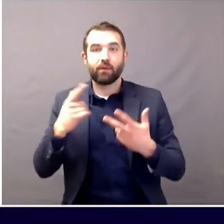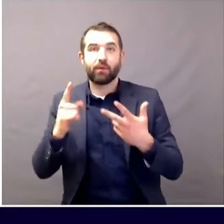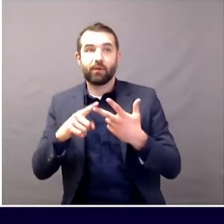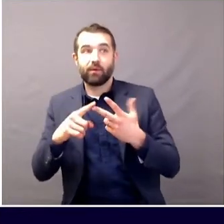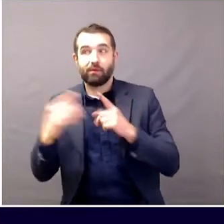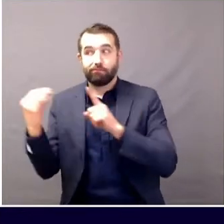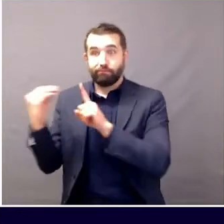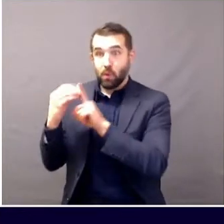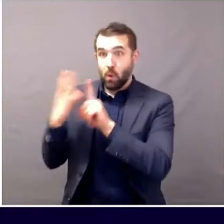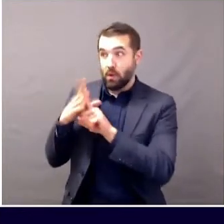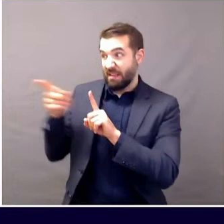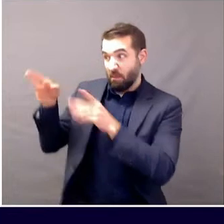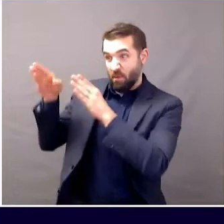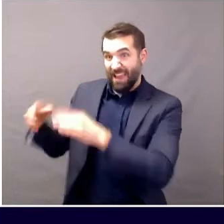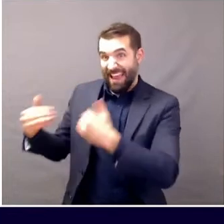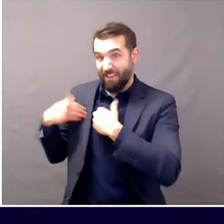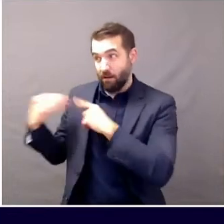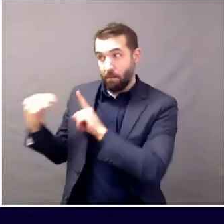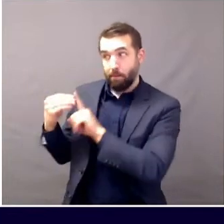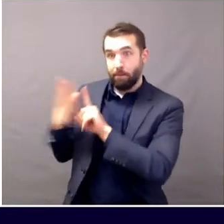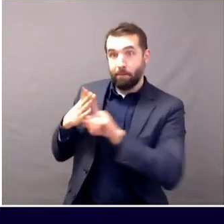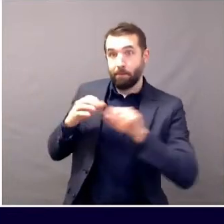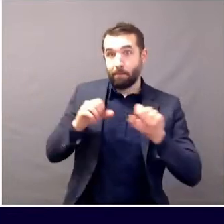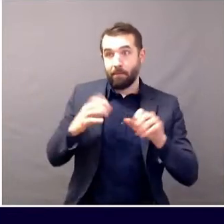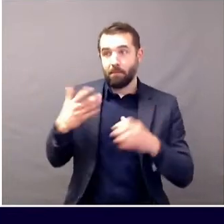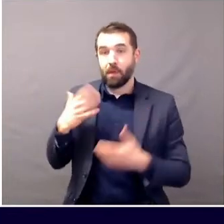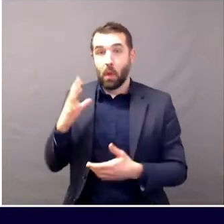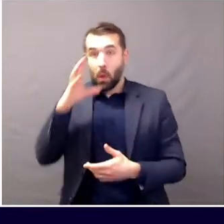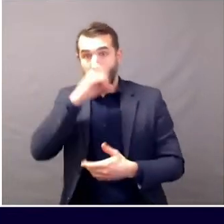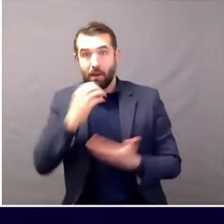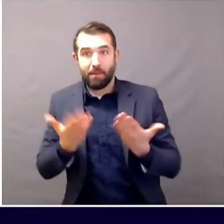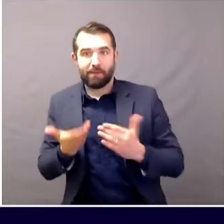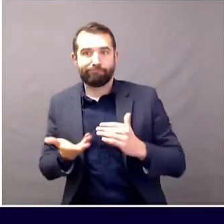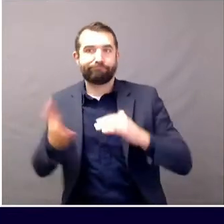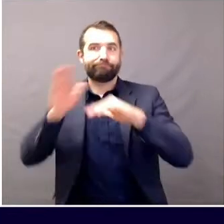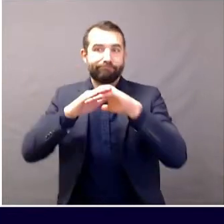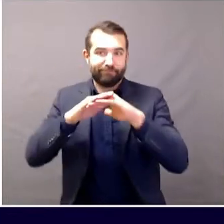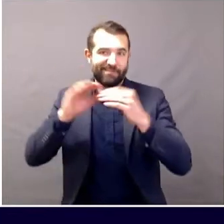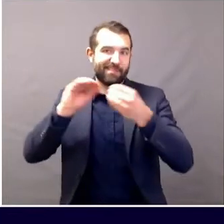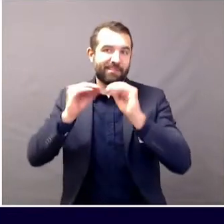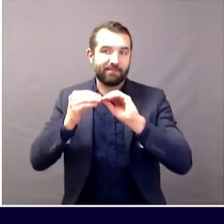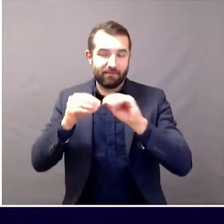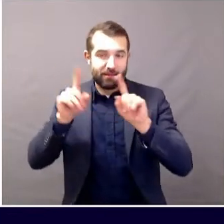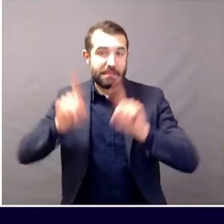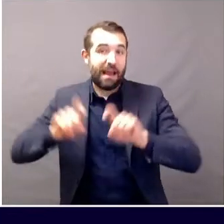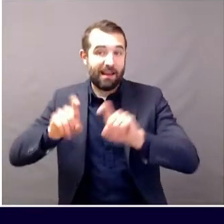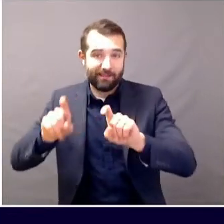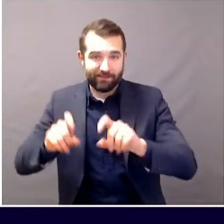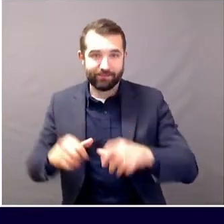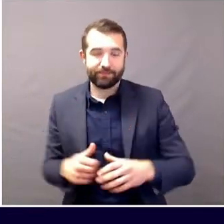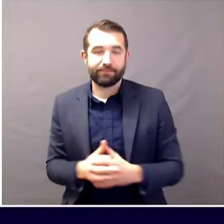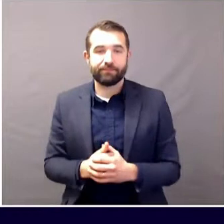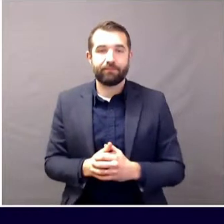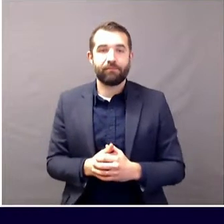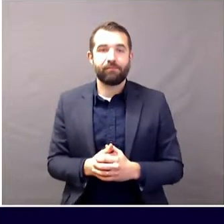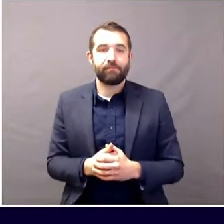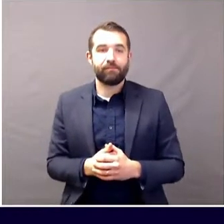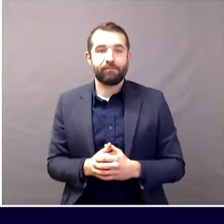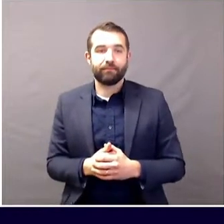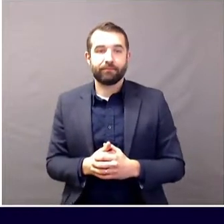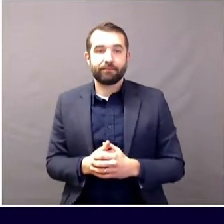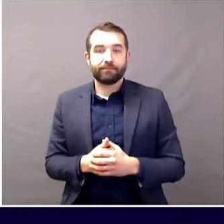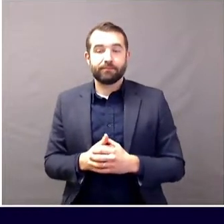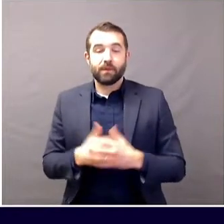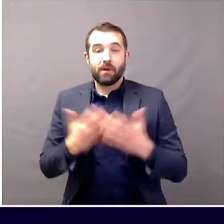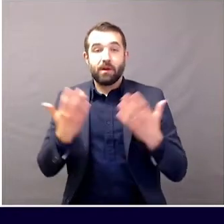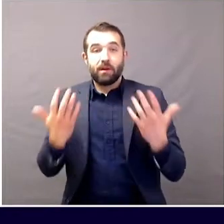holiday, we expect there to be an increase in the number of tests. As is so often the case in public health, when you go